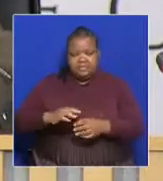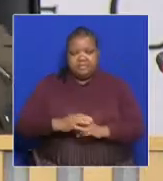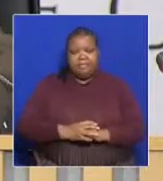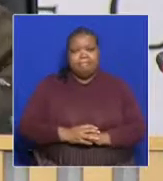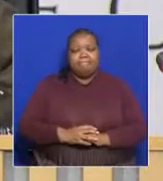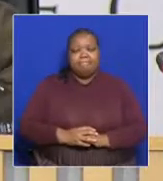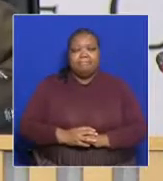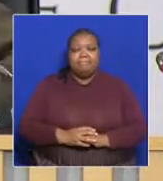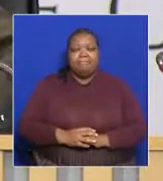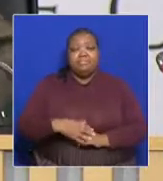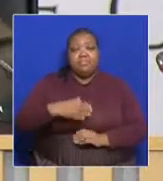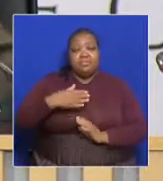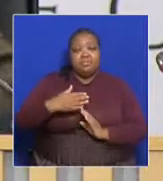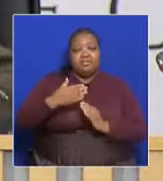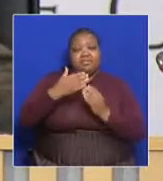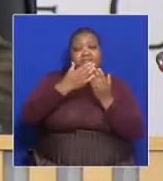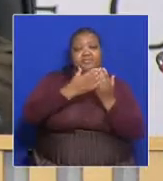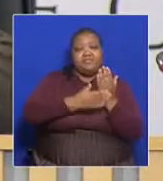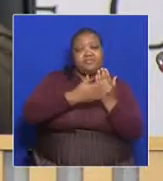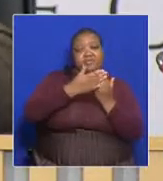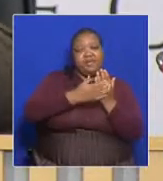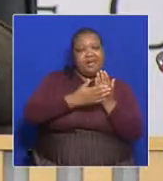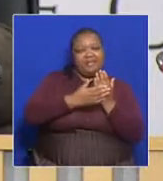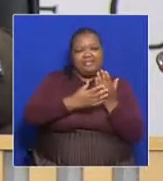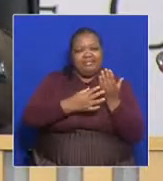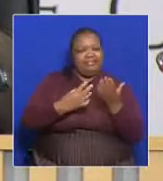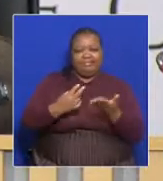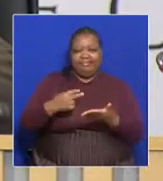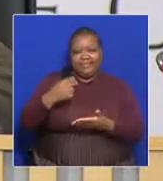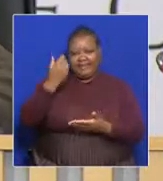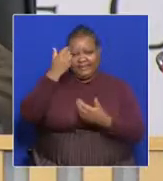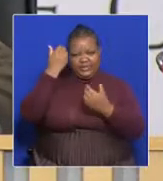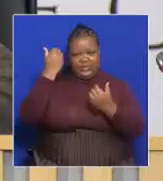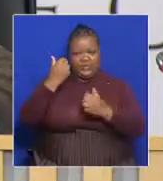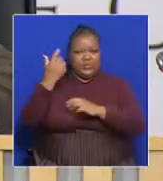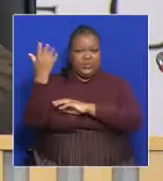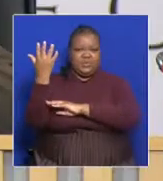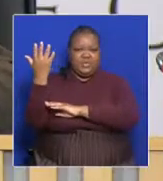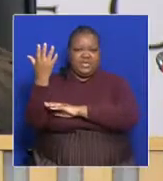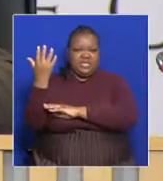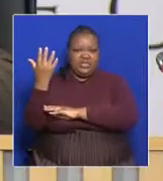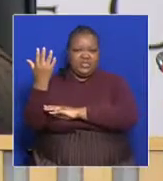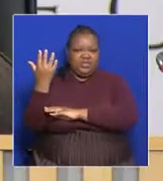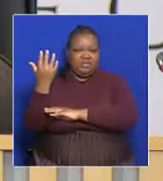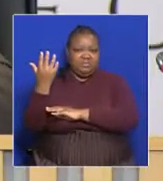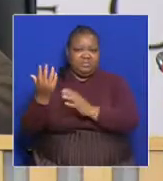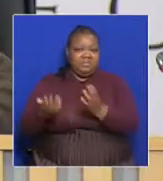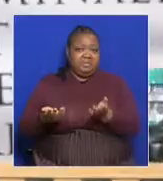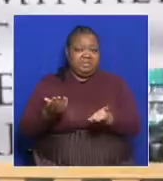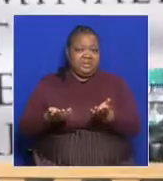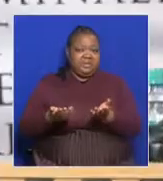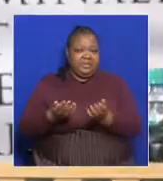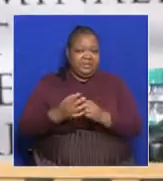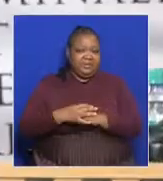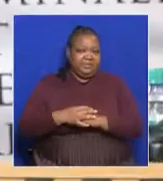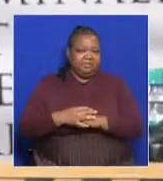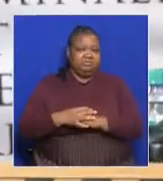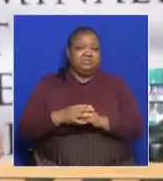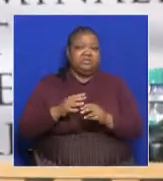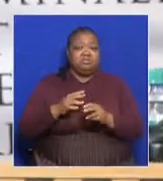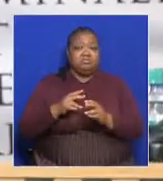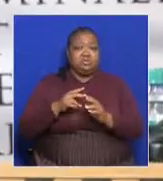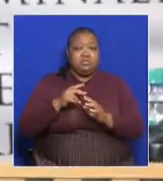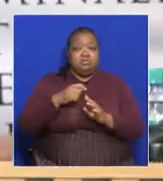does not look familiar, but this could be a presentation. Yes, it is something that I had prepared, Commissioner. You prepared this document? Yes.